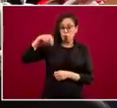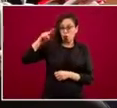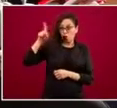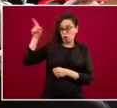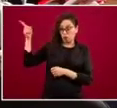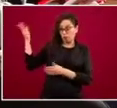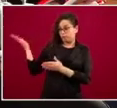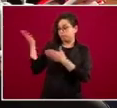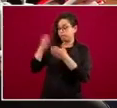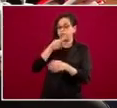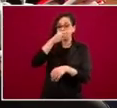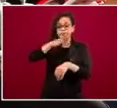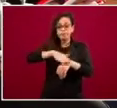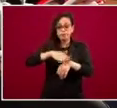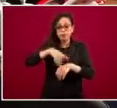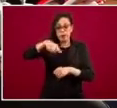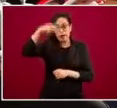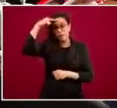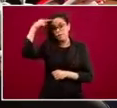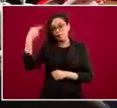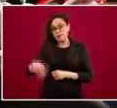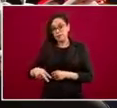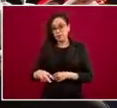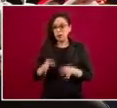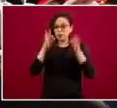Also, I would like to ask you about